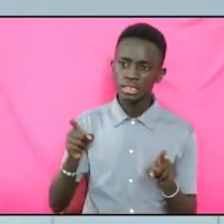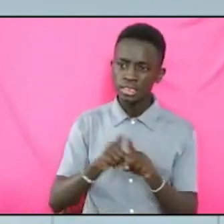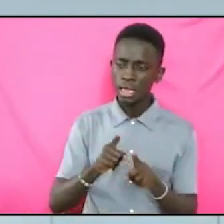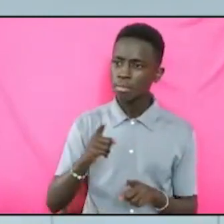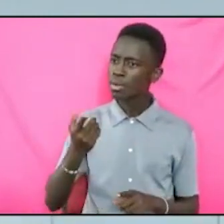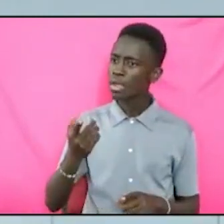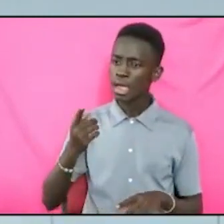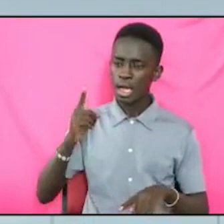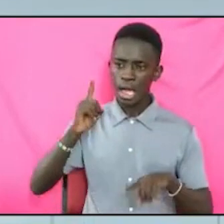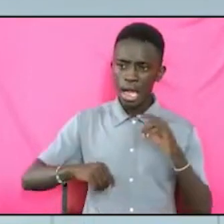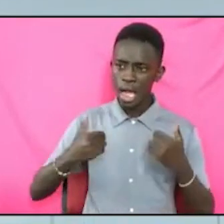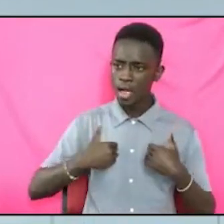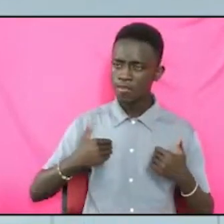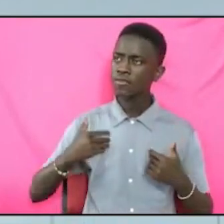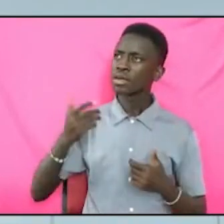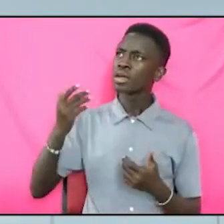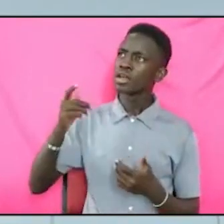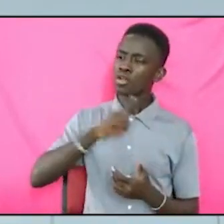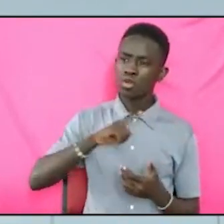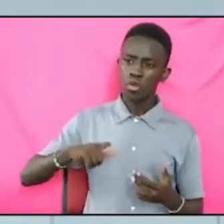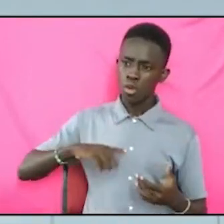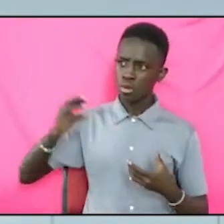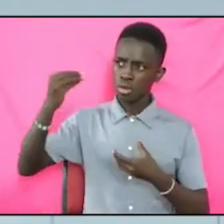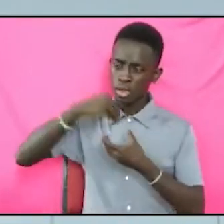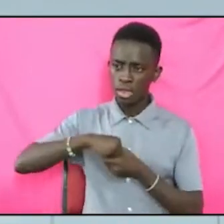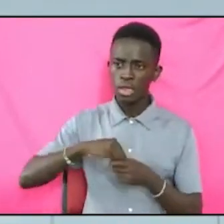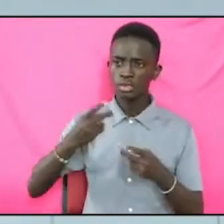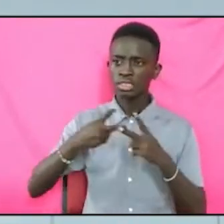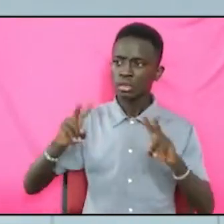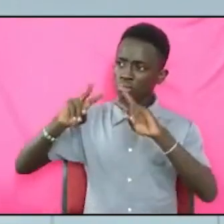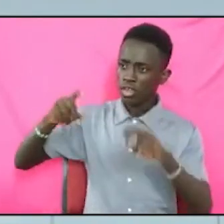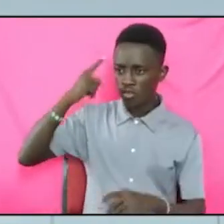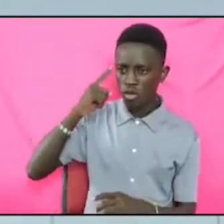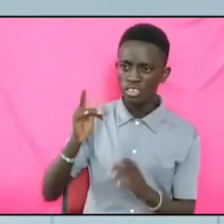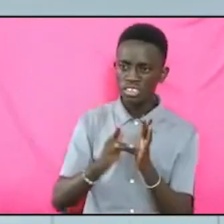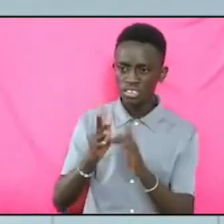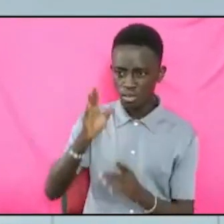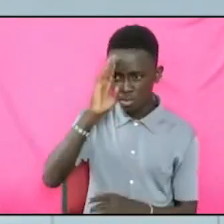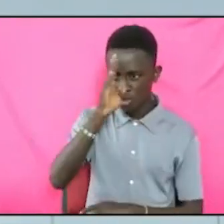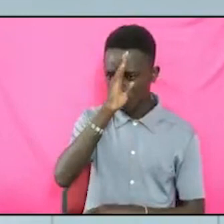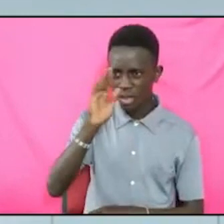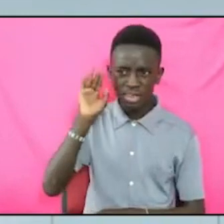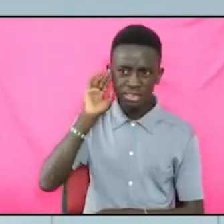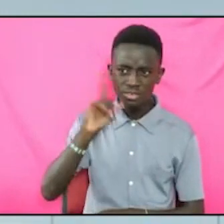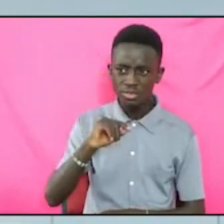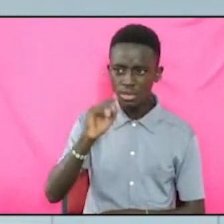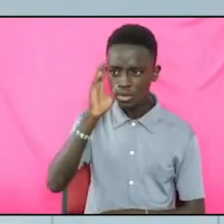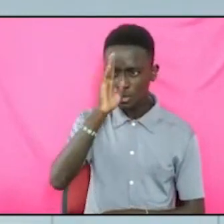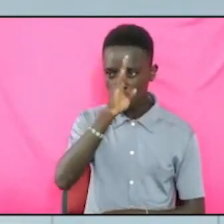You can't have a personal encounter with the Lord and search for his second coming in the forest of Shakahola. What are you telling us?